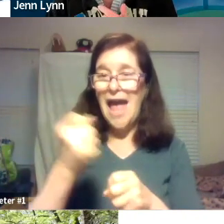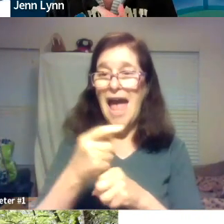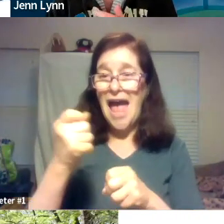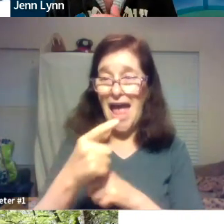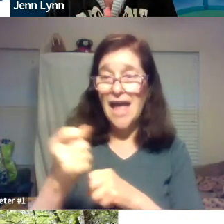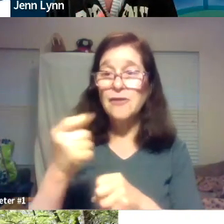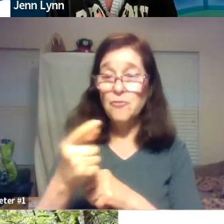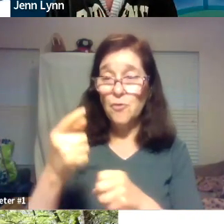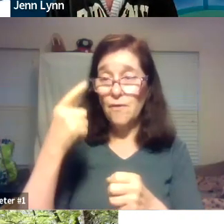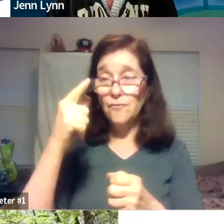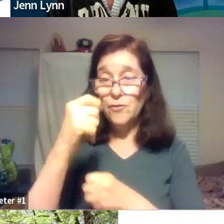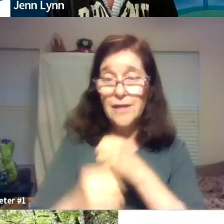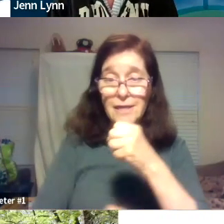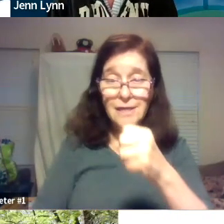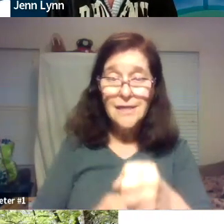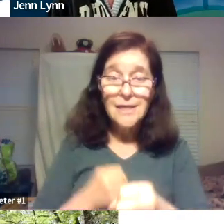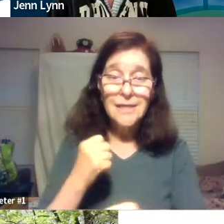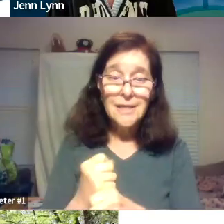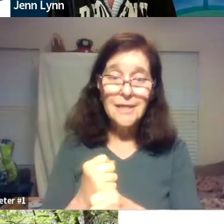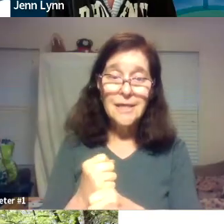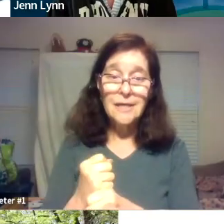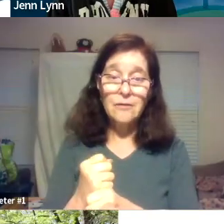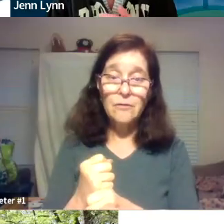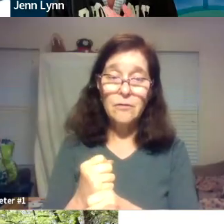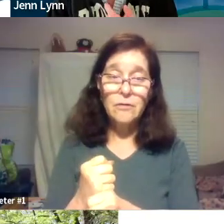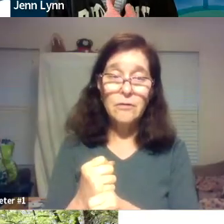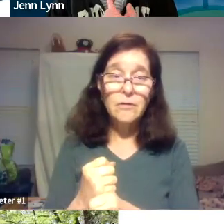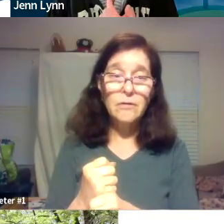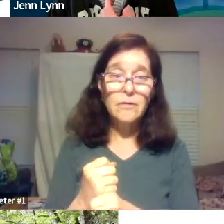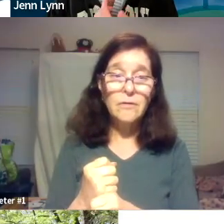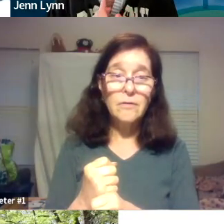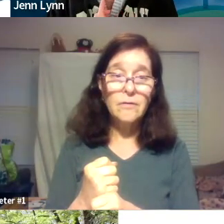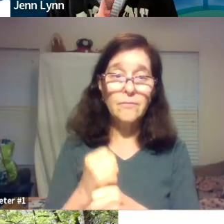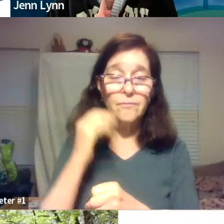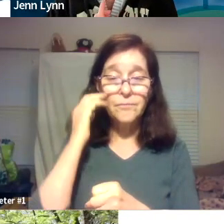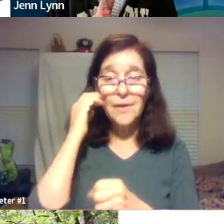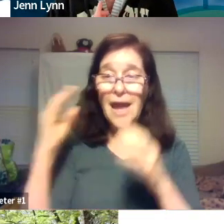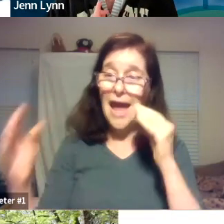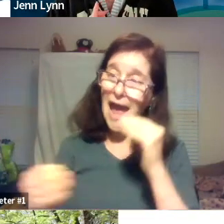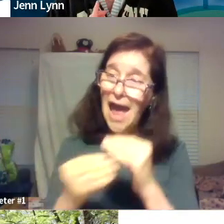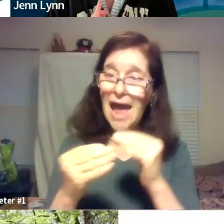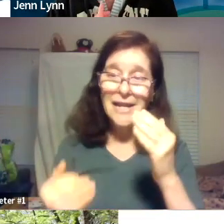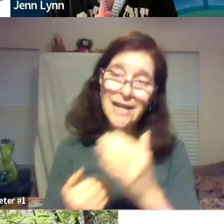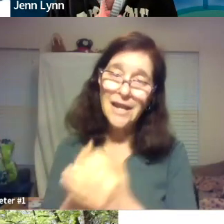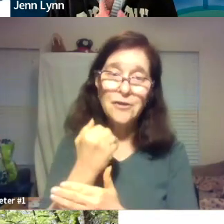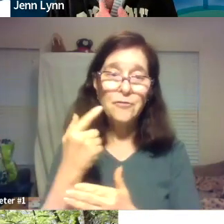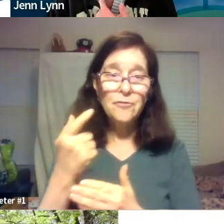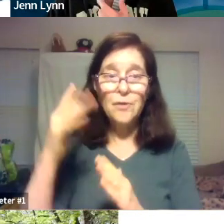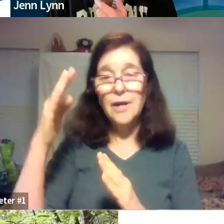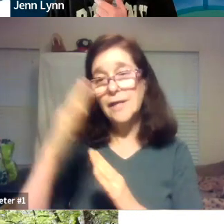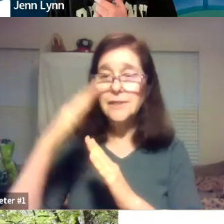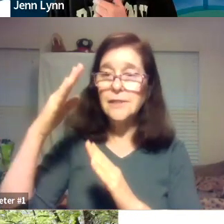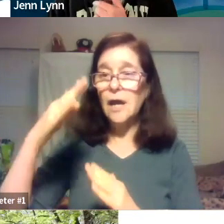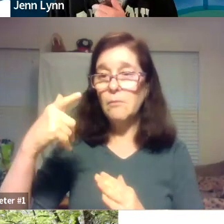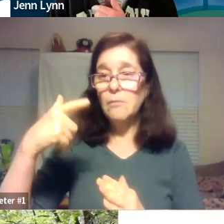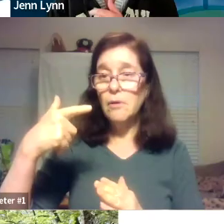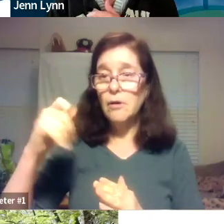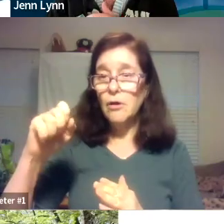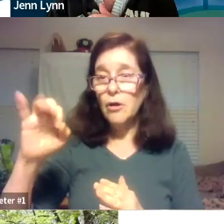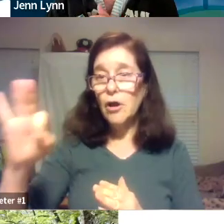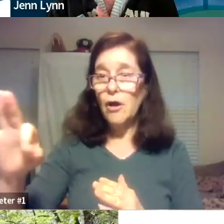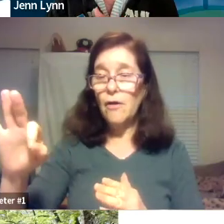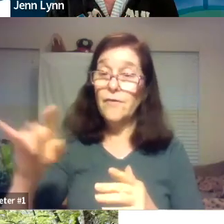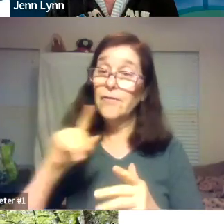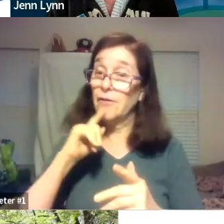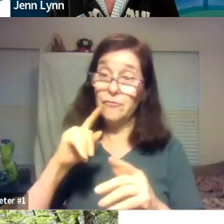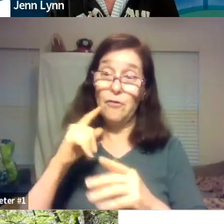fundraiser for the year. And we have just added a new fundraiser at Topgolf, and that is going to grow